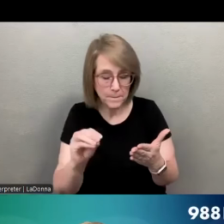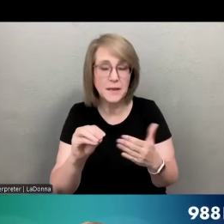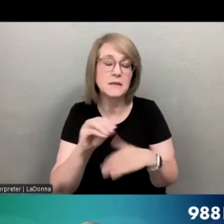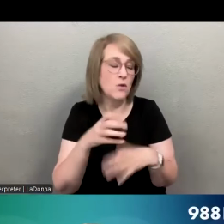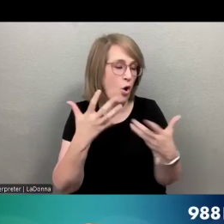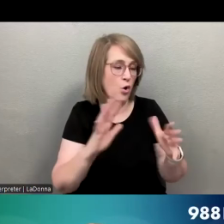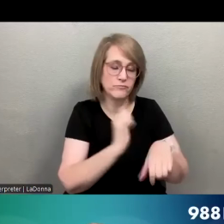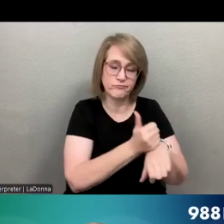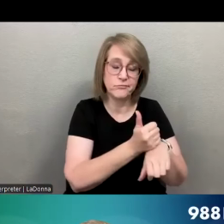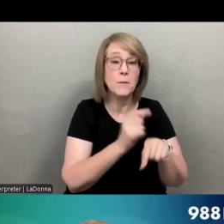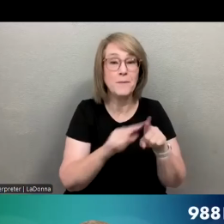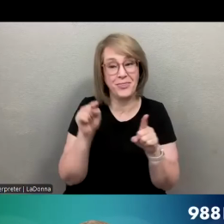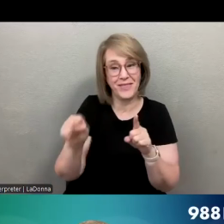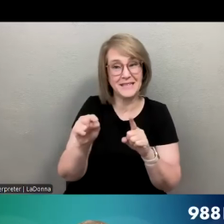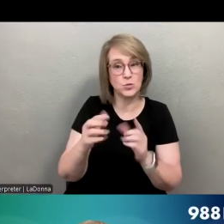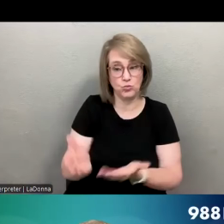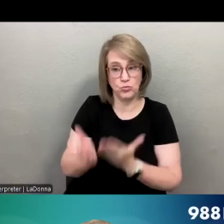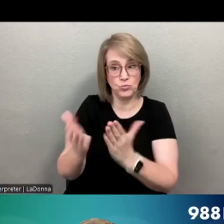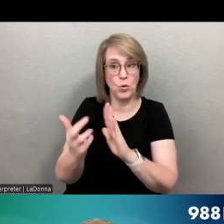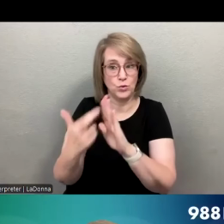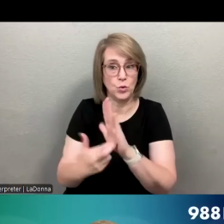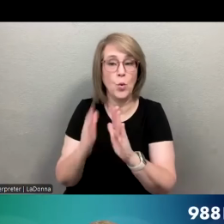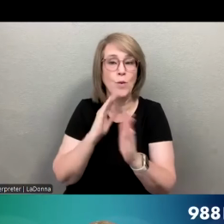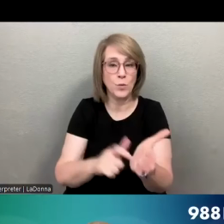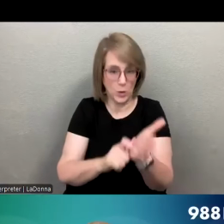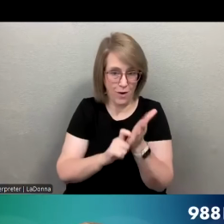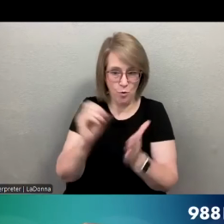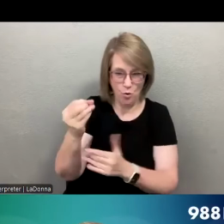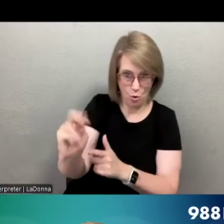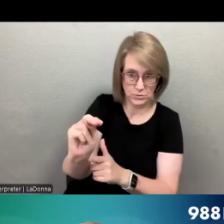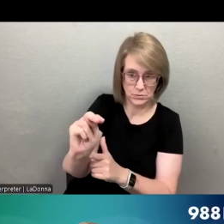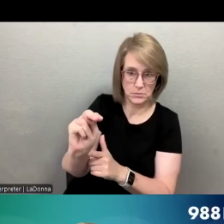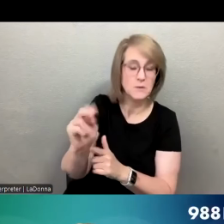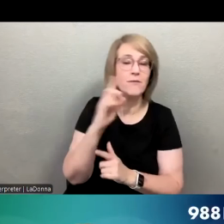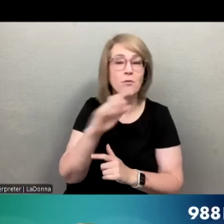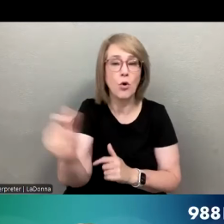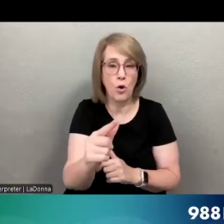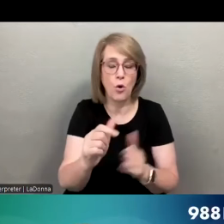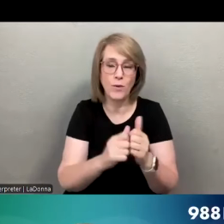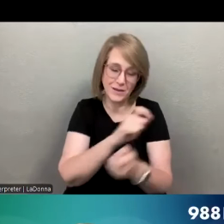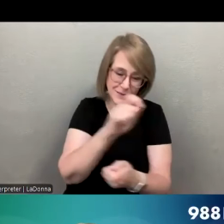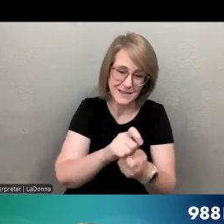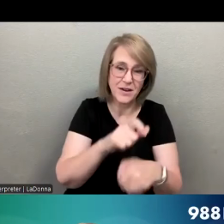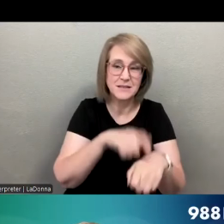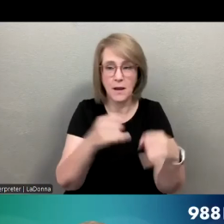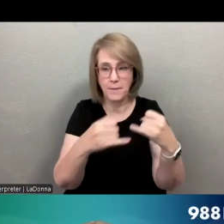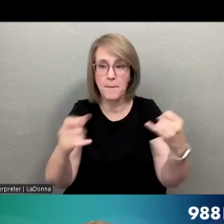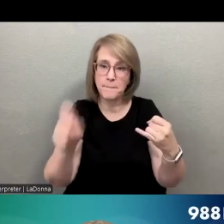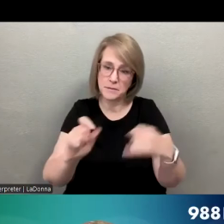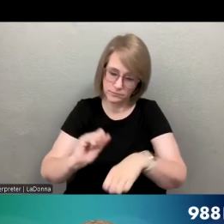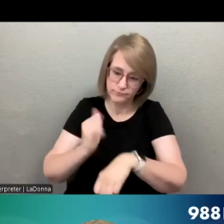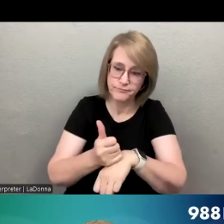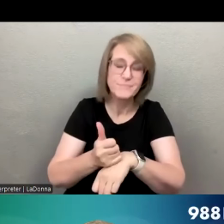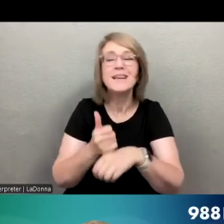would require activation across the board for all carriers and sets an implementation timeline for carriers depending upon whether they're